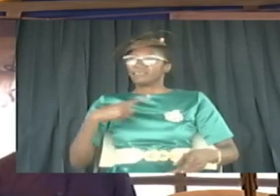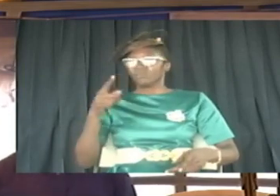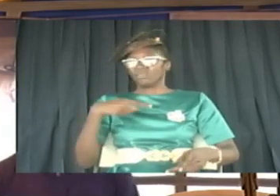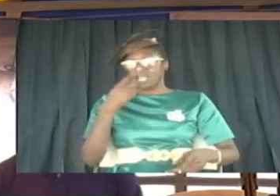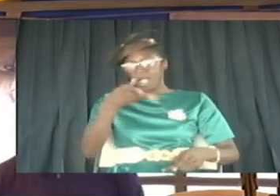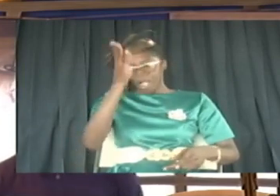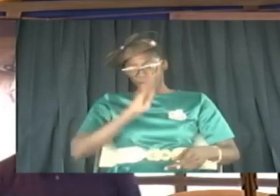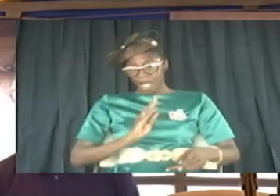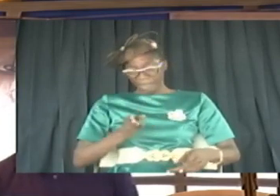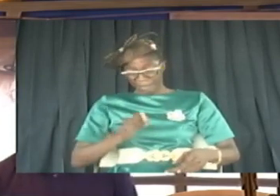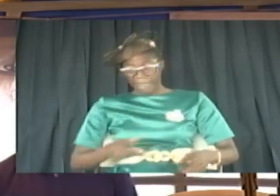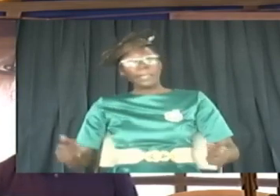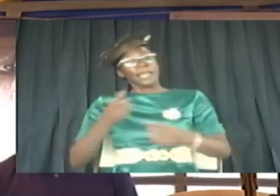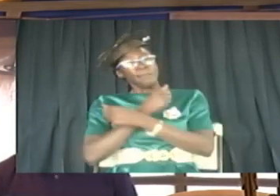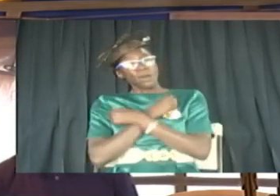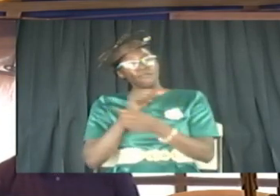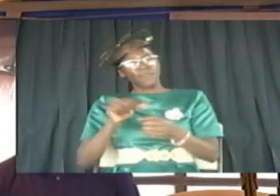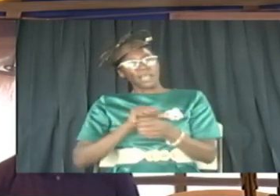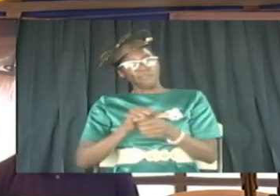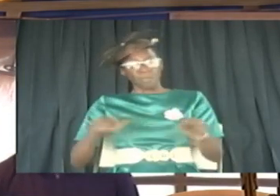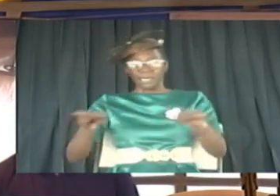everybody equally. Of course,